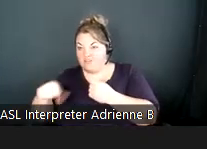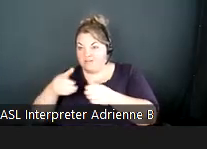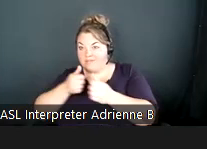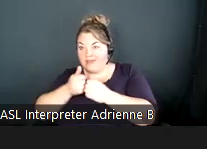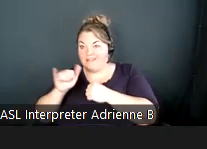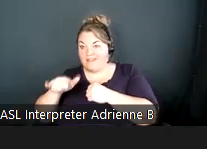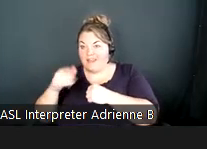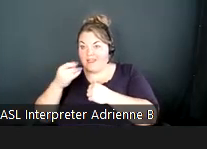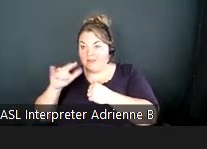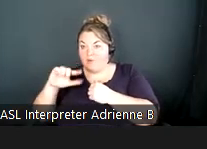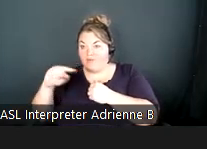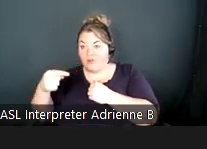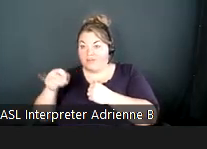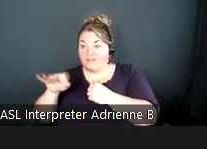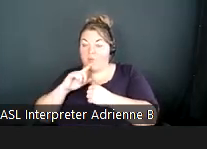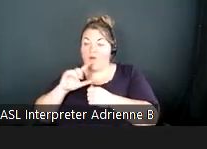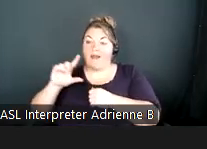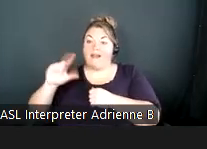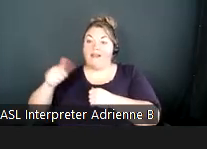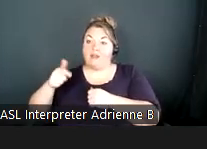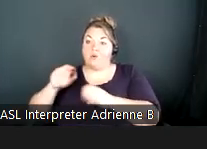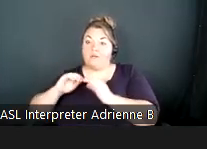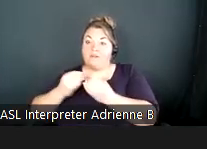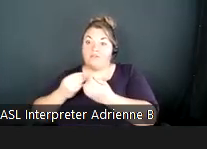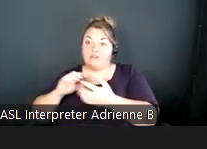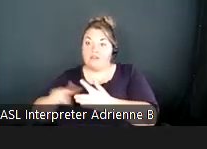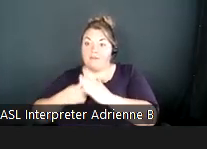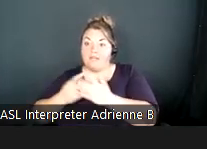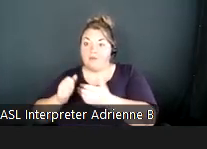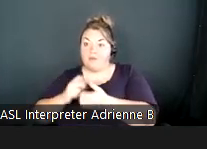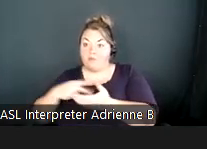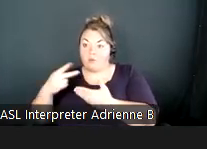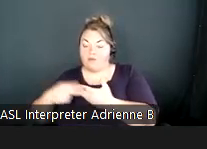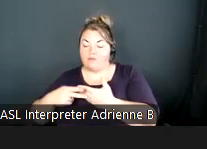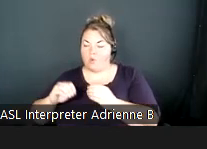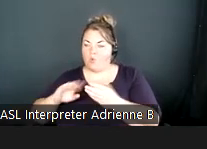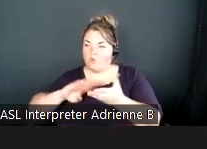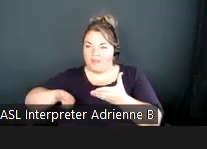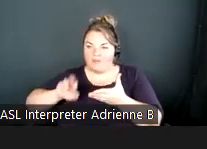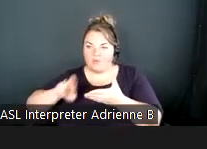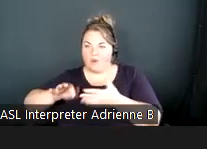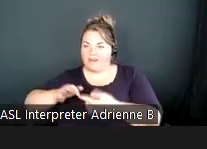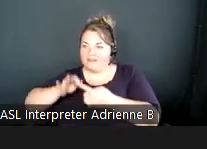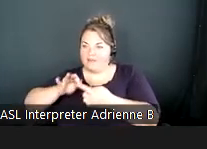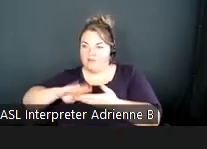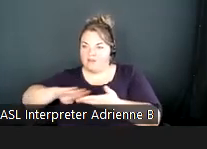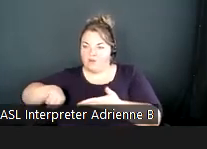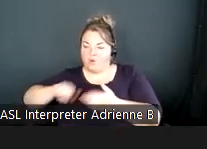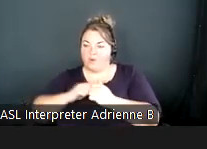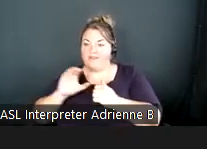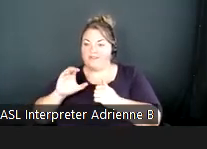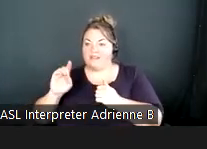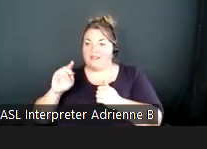1 if you're a later organization coming in programming? So wondering about waivers or exceptions either with CDPHE or